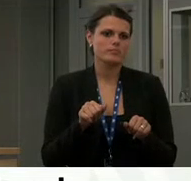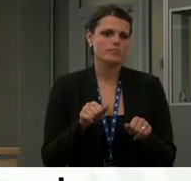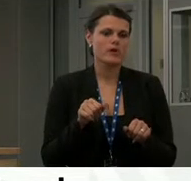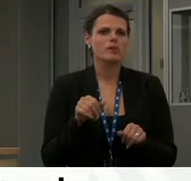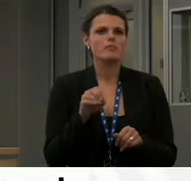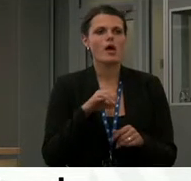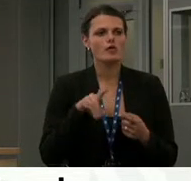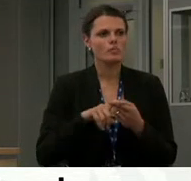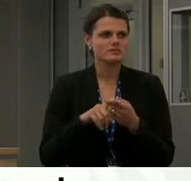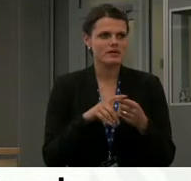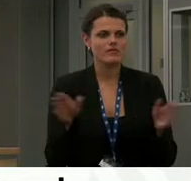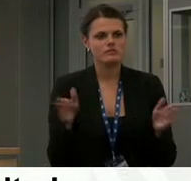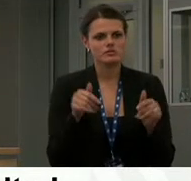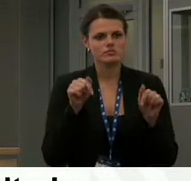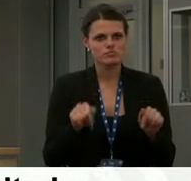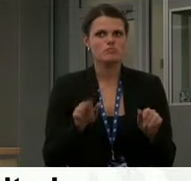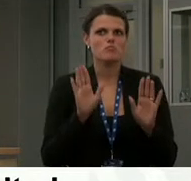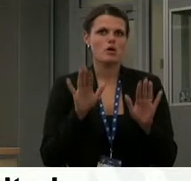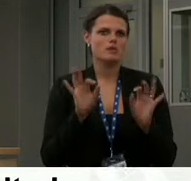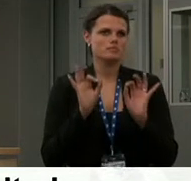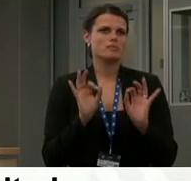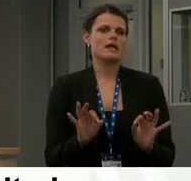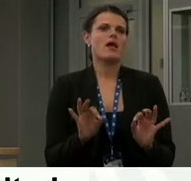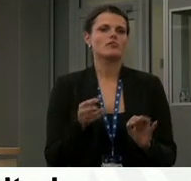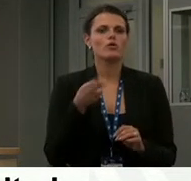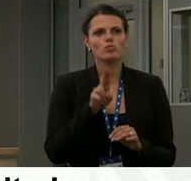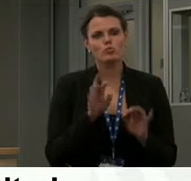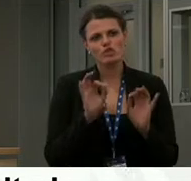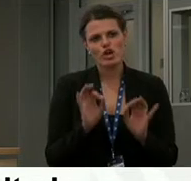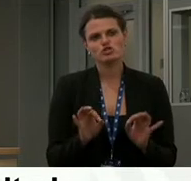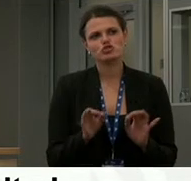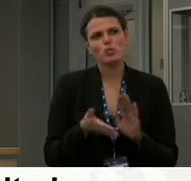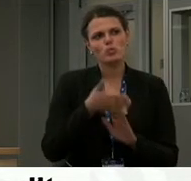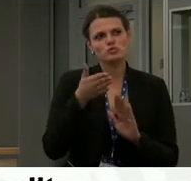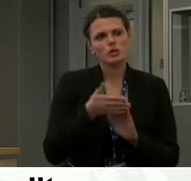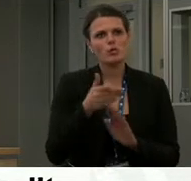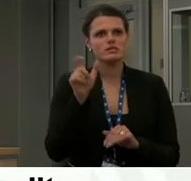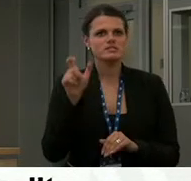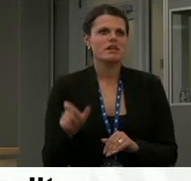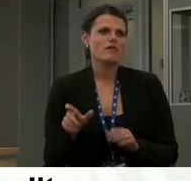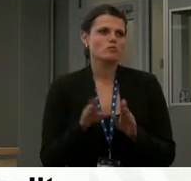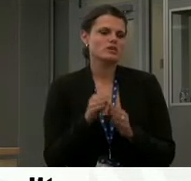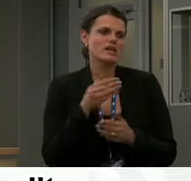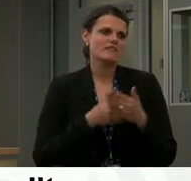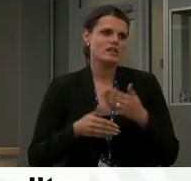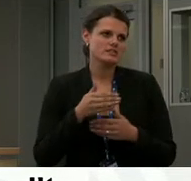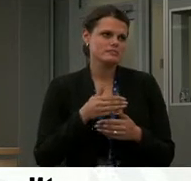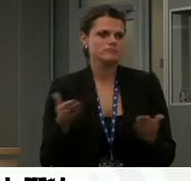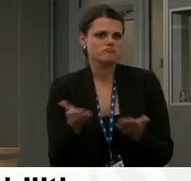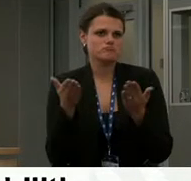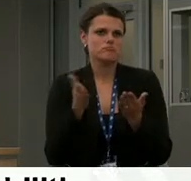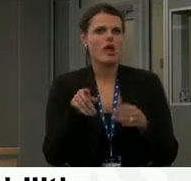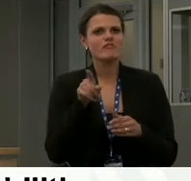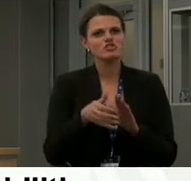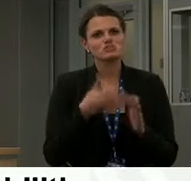United Nations Convention on Disability a reality and really empower persons with disability to use